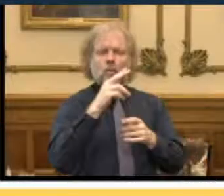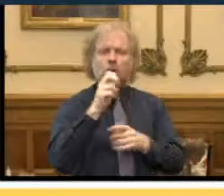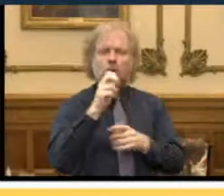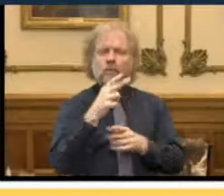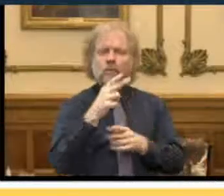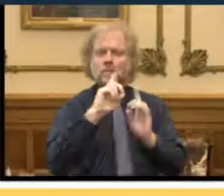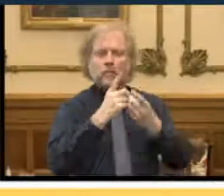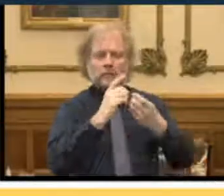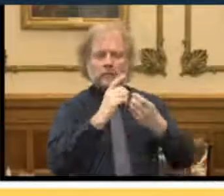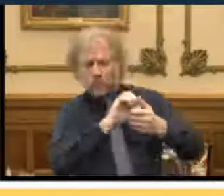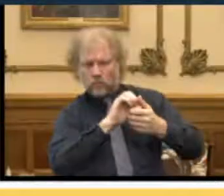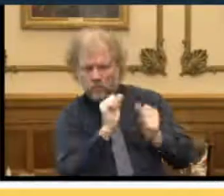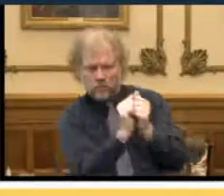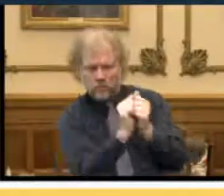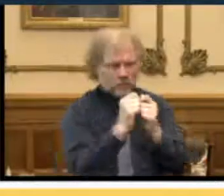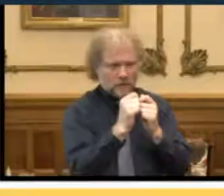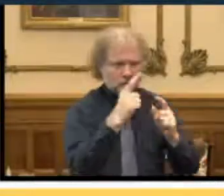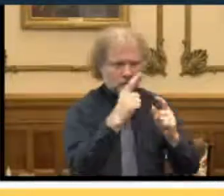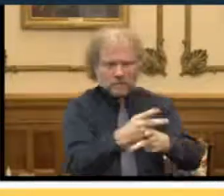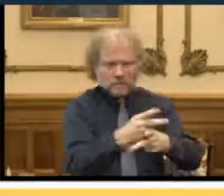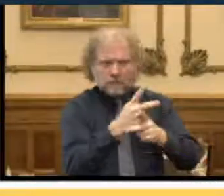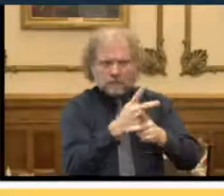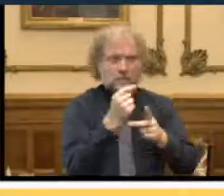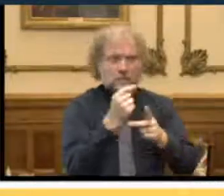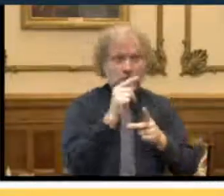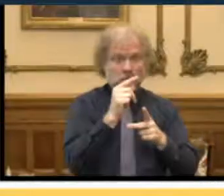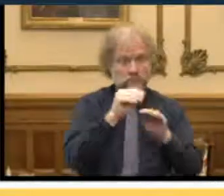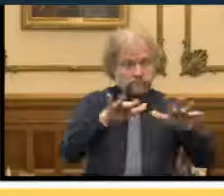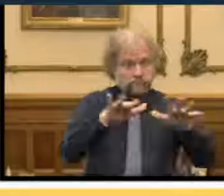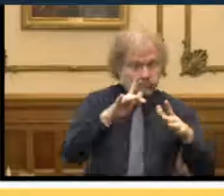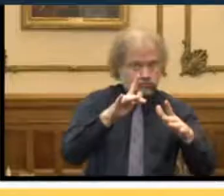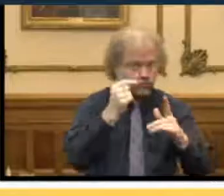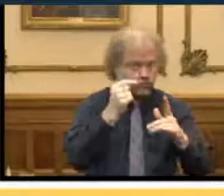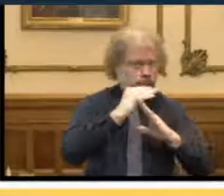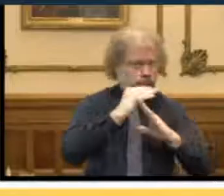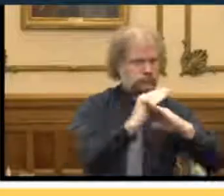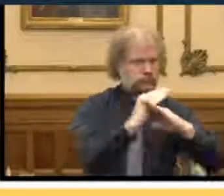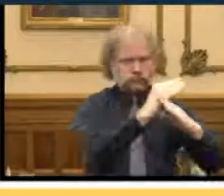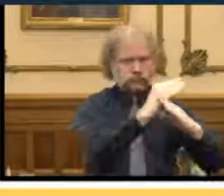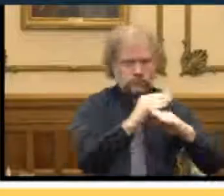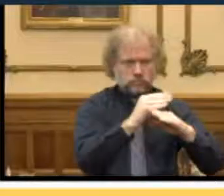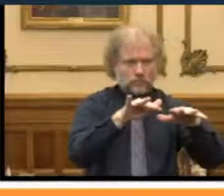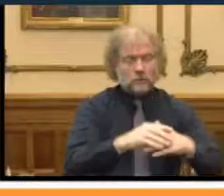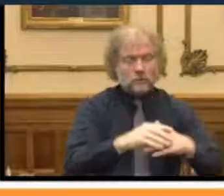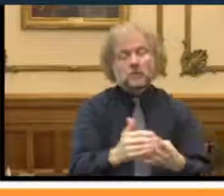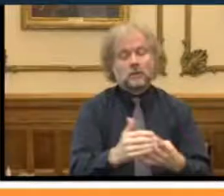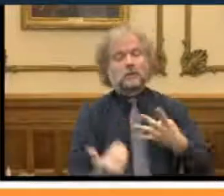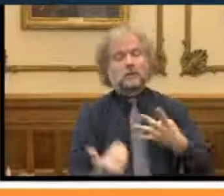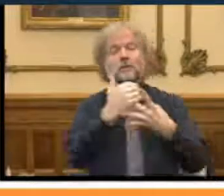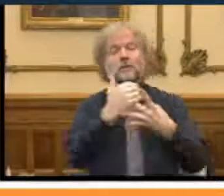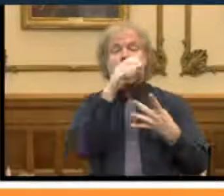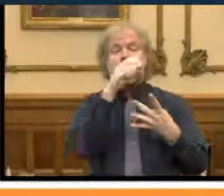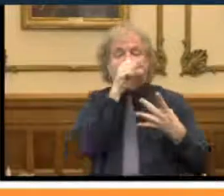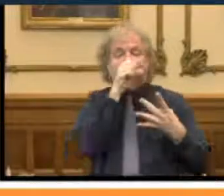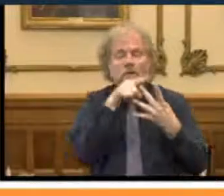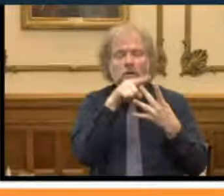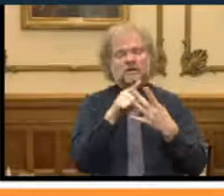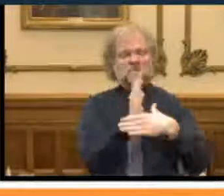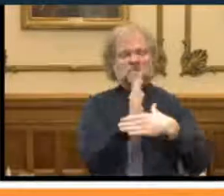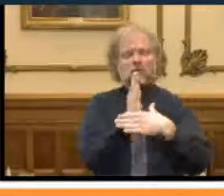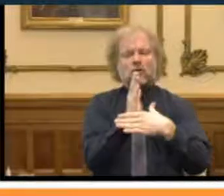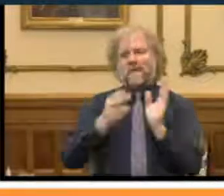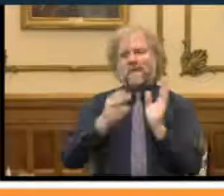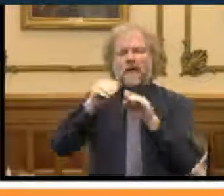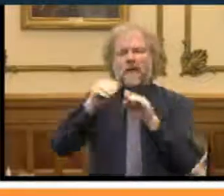if increased precautions and public outreach should begin to halt the spread. A county in orange is experiencing moderate to high